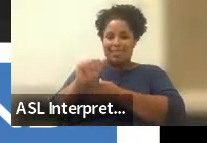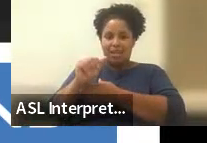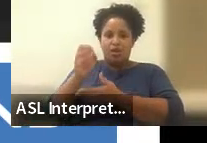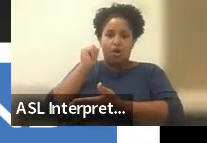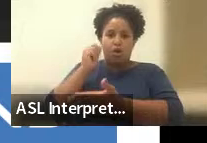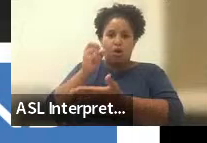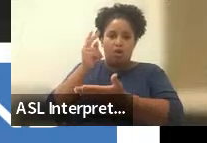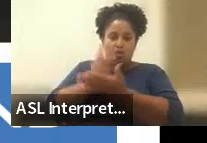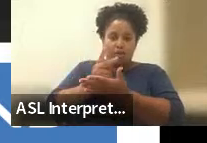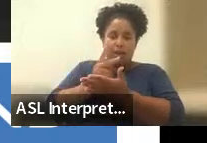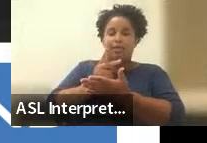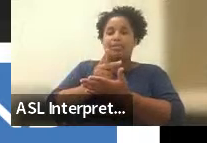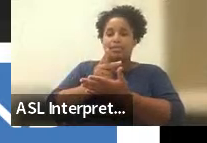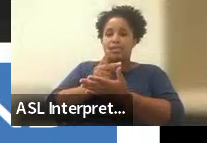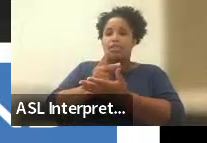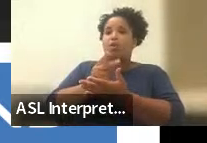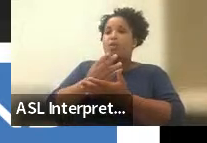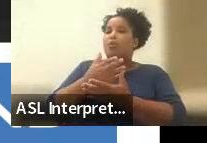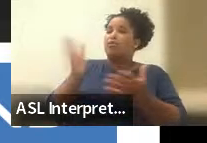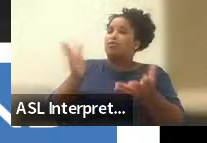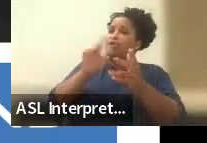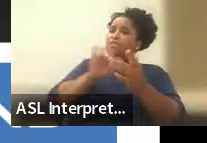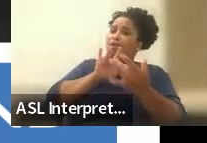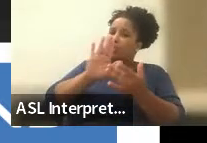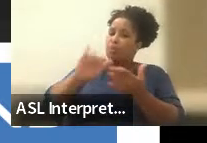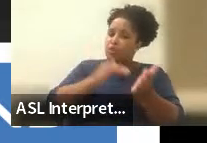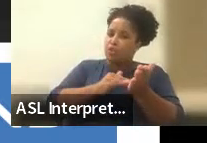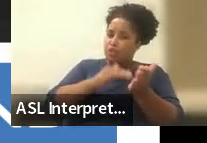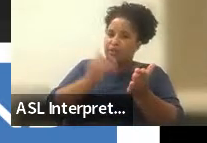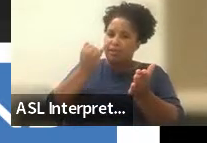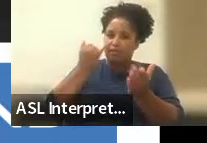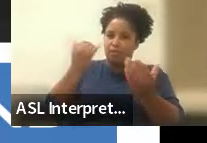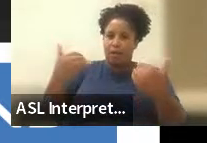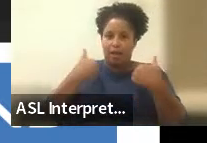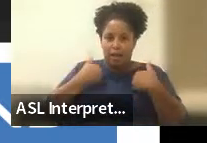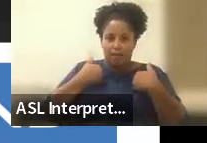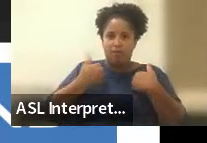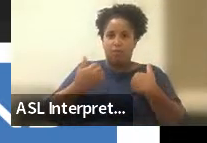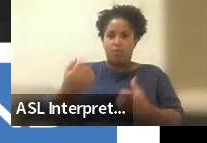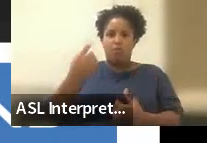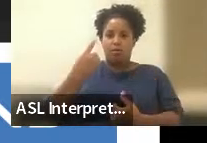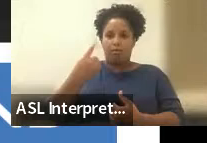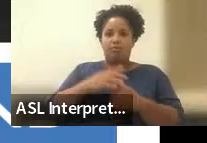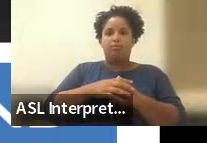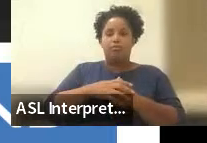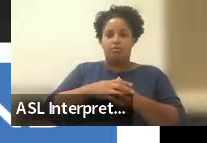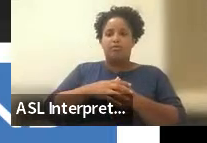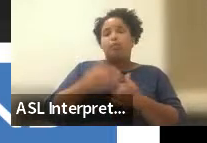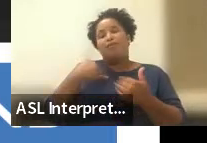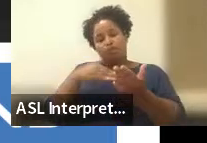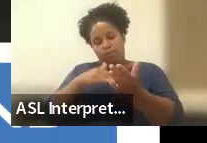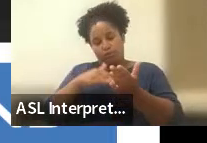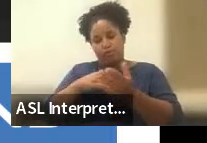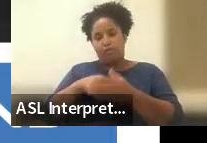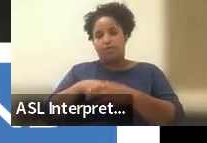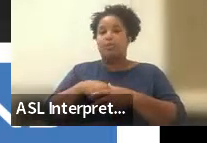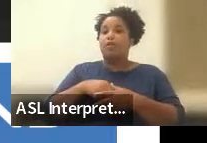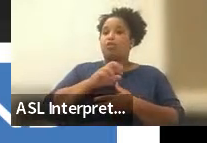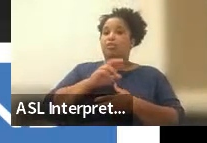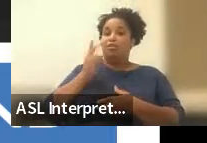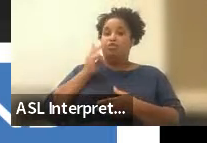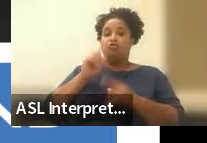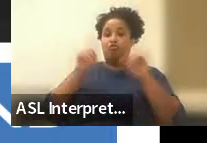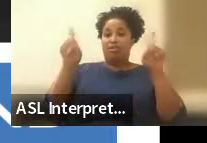urge people to contact their medical provider if they have one. But as you can see on the right side of your